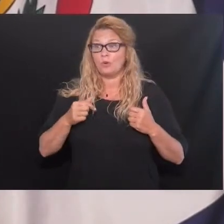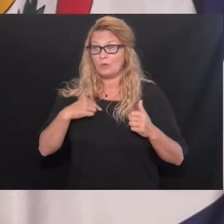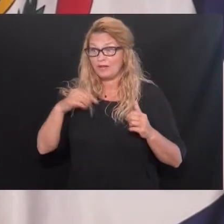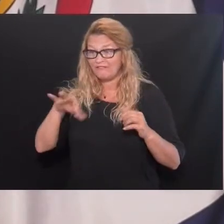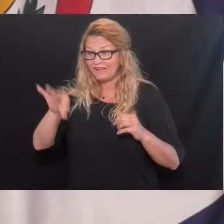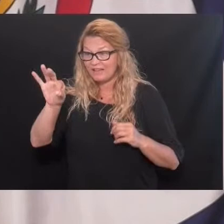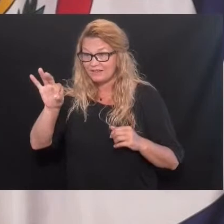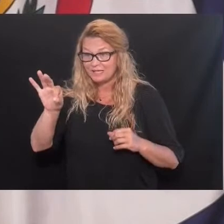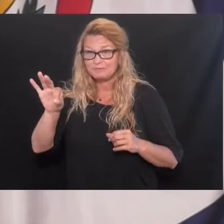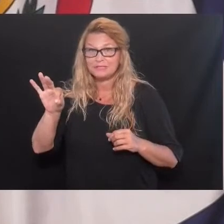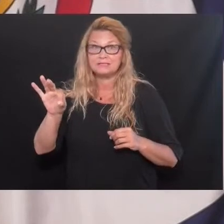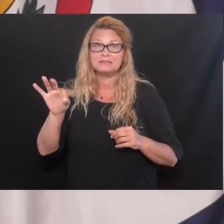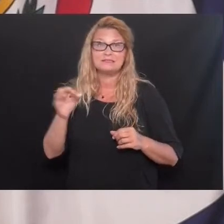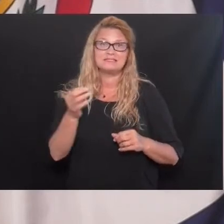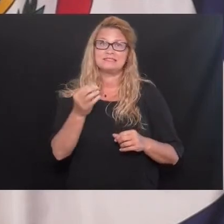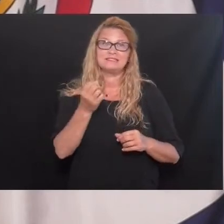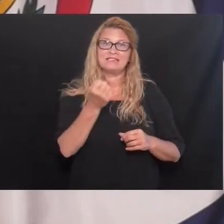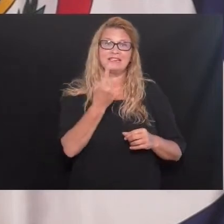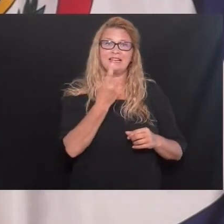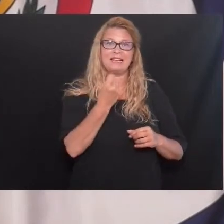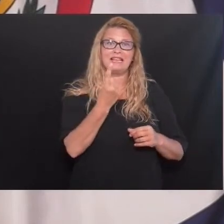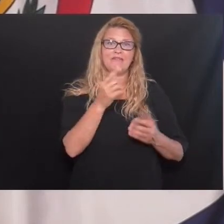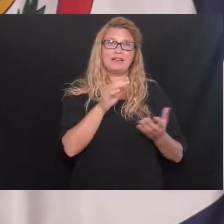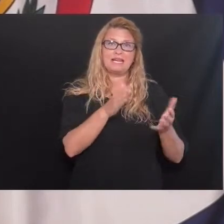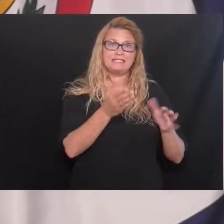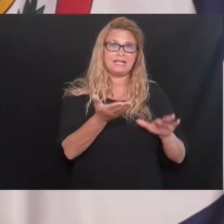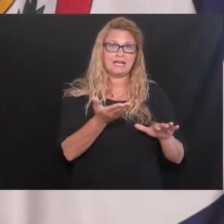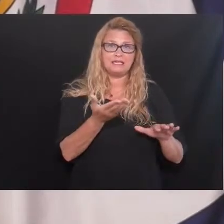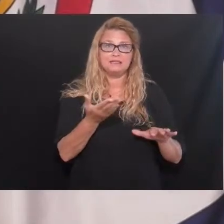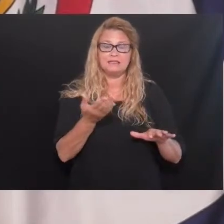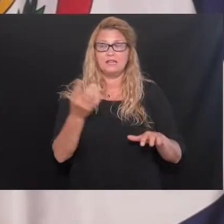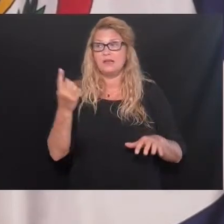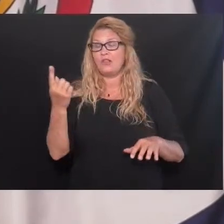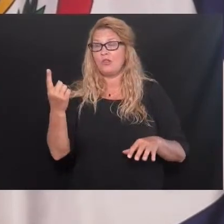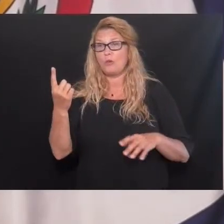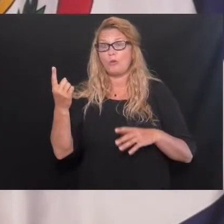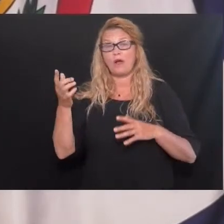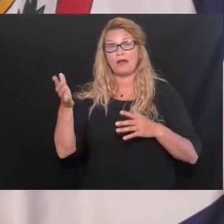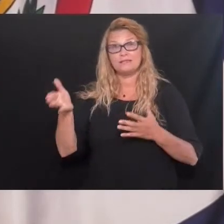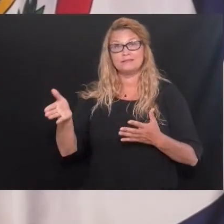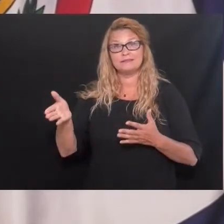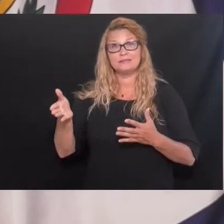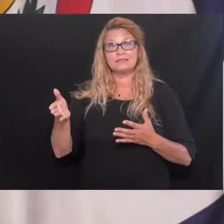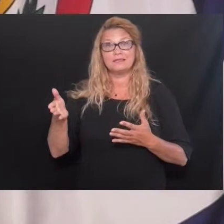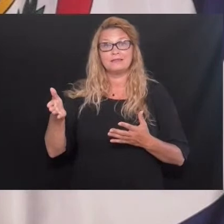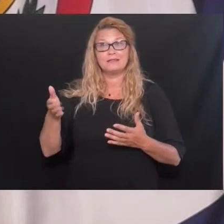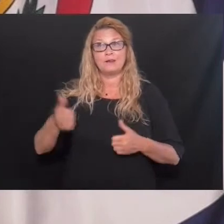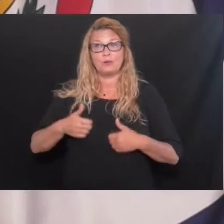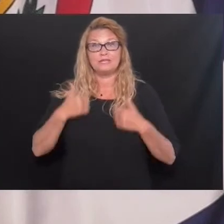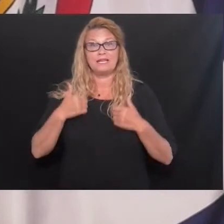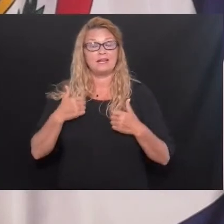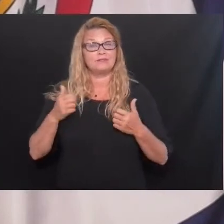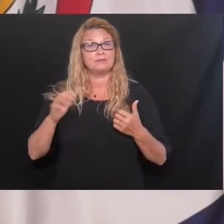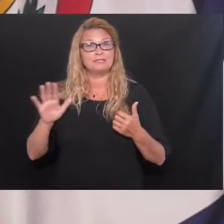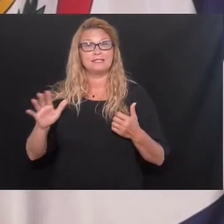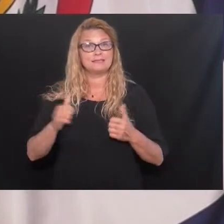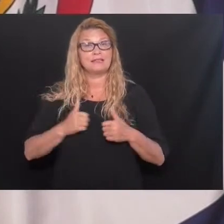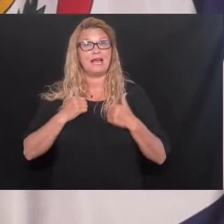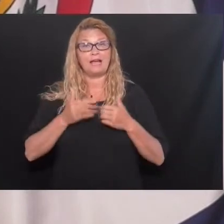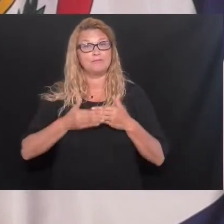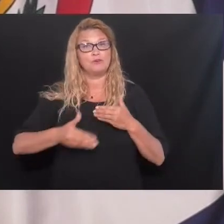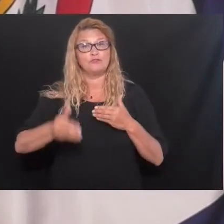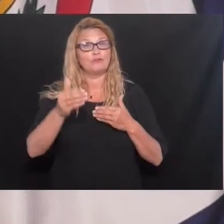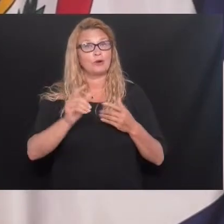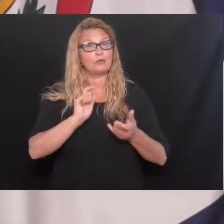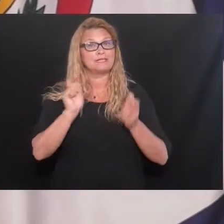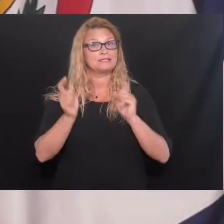and 11 out of the 12 of them were dead at that time, and the other individual, was surely compromised and had some real issues.